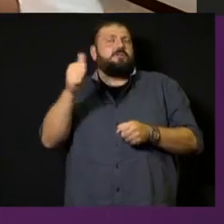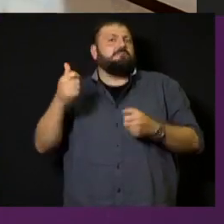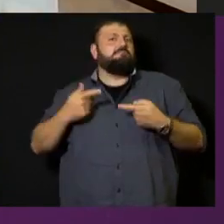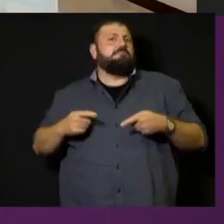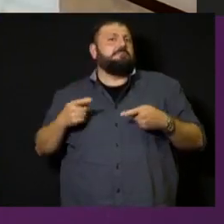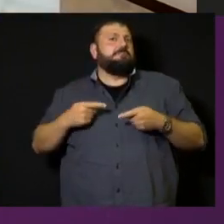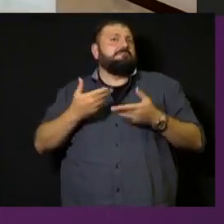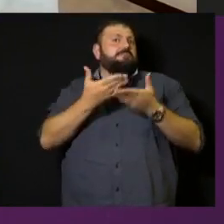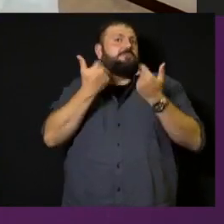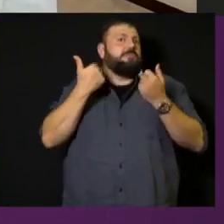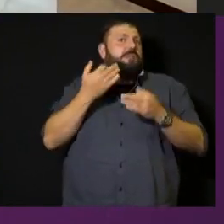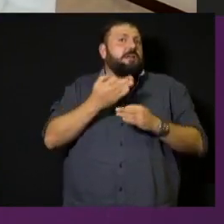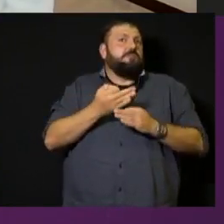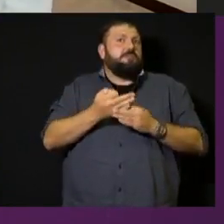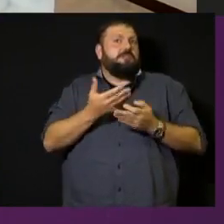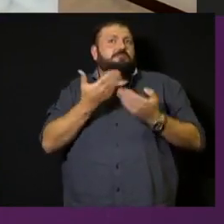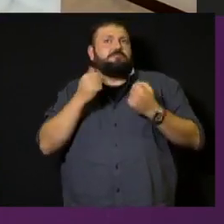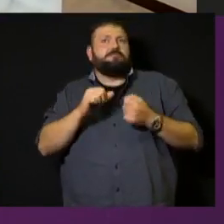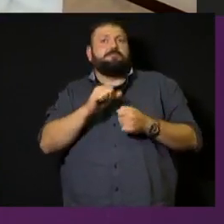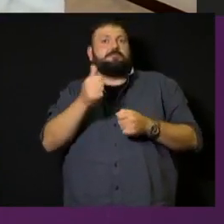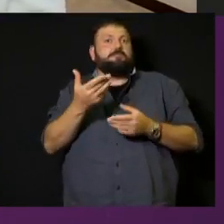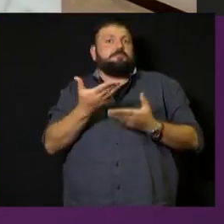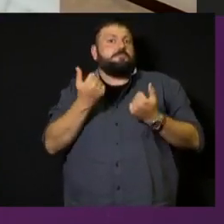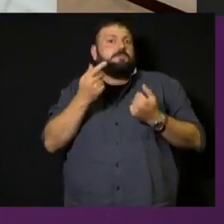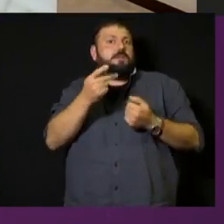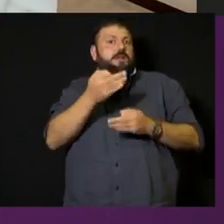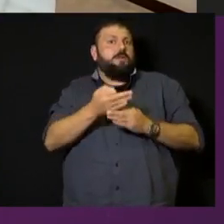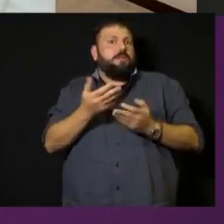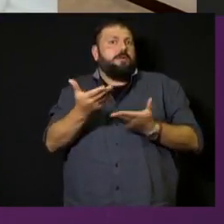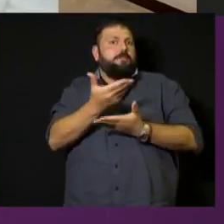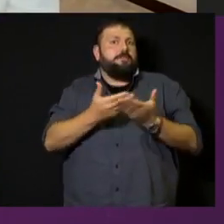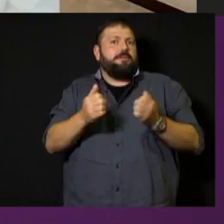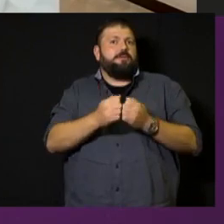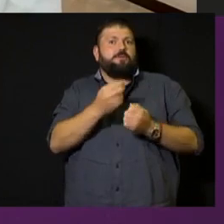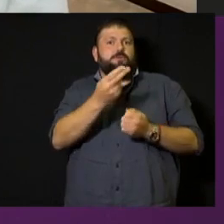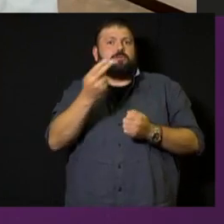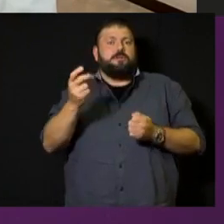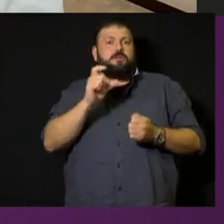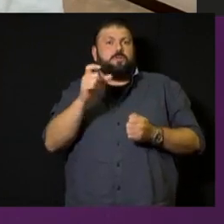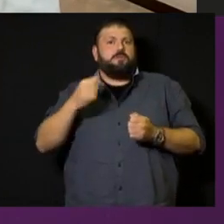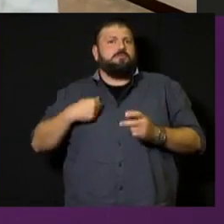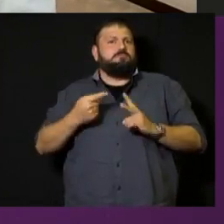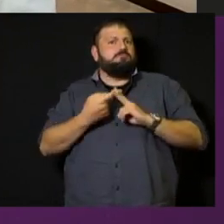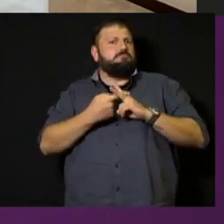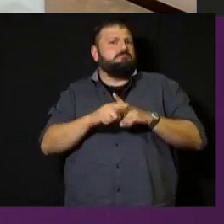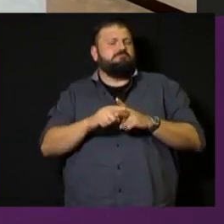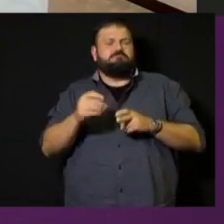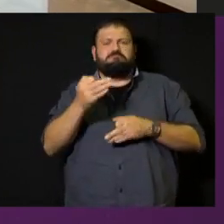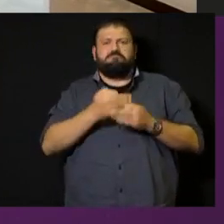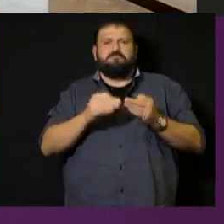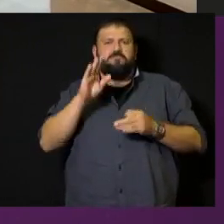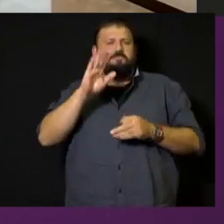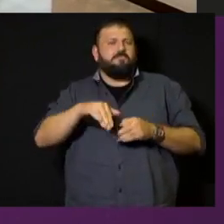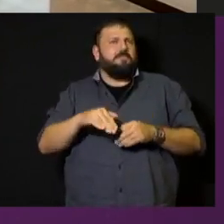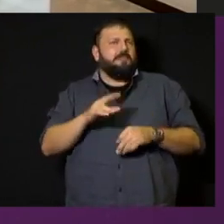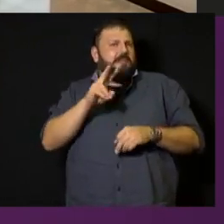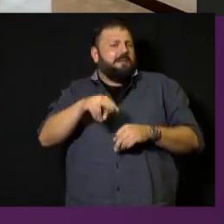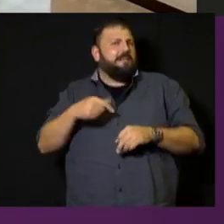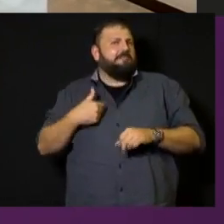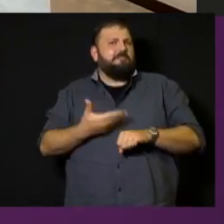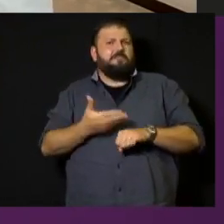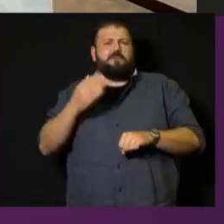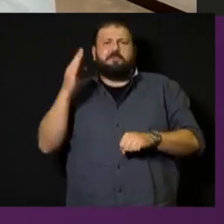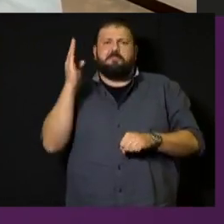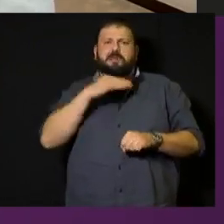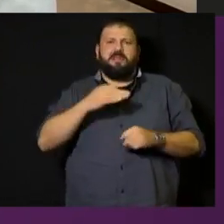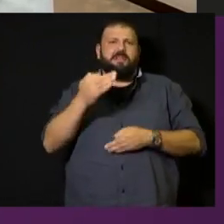else. Probably would be sharing, I don't know, would be here sharing with you. When I started, I was in a very bad